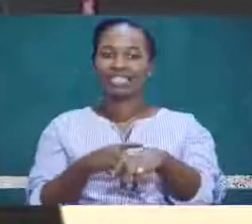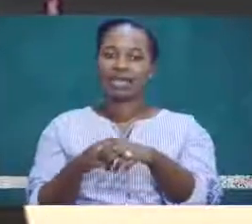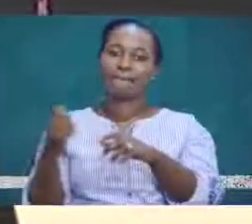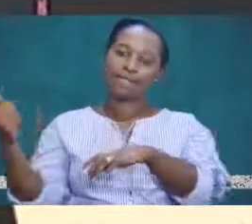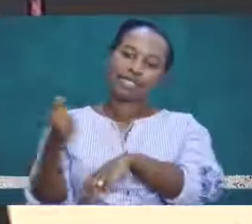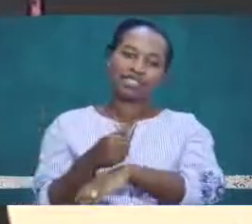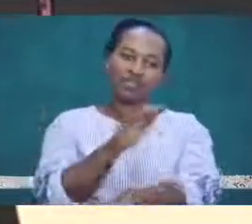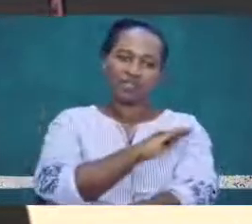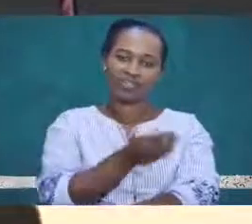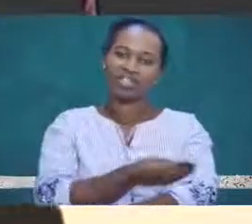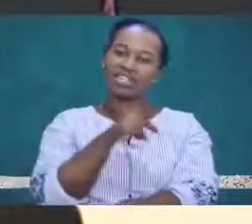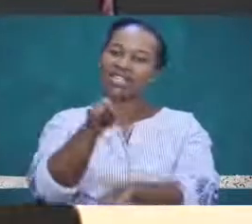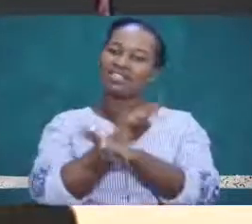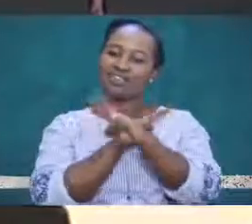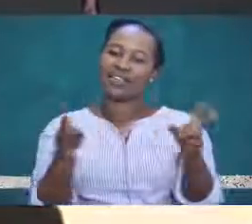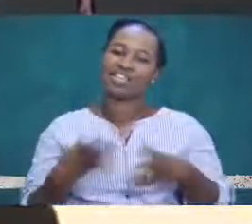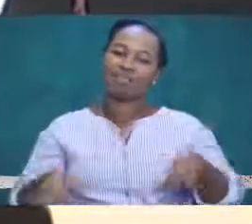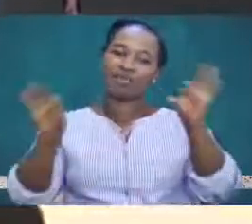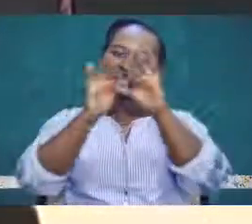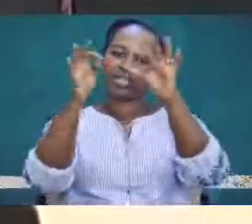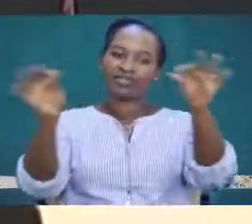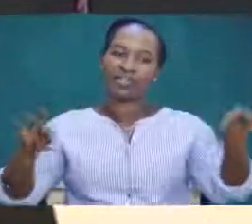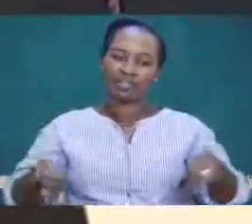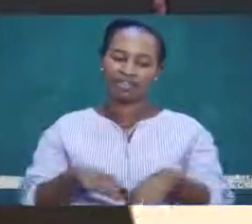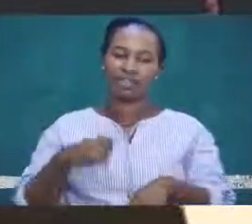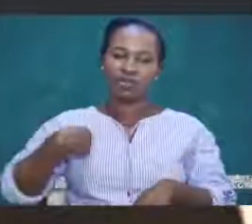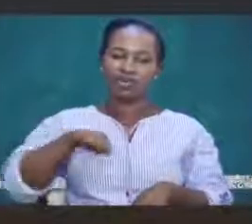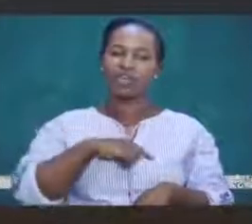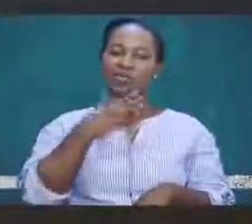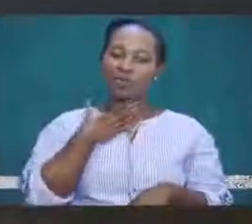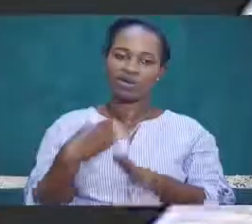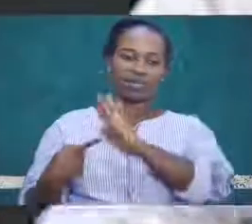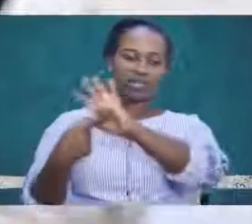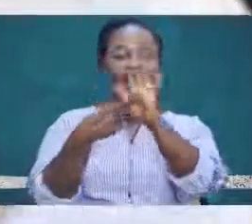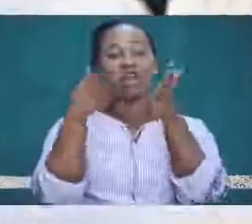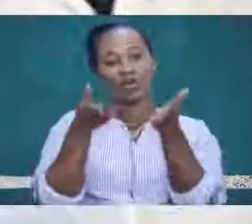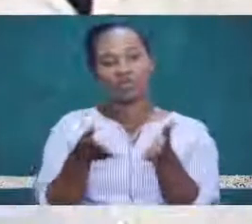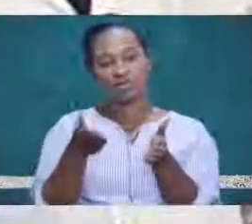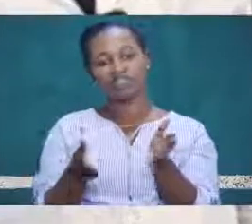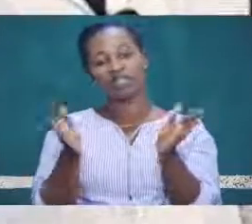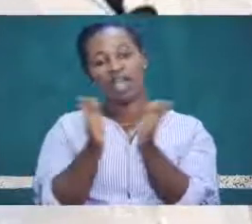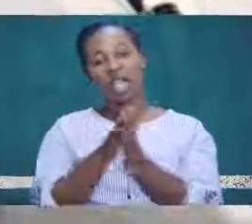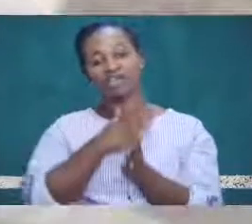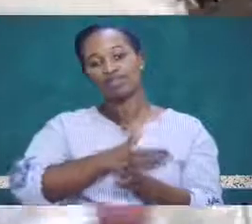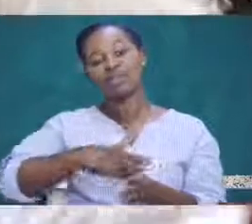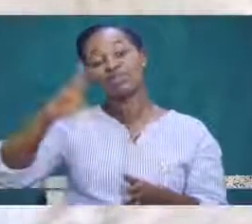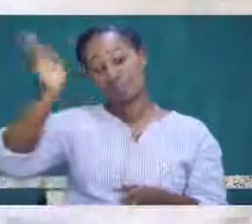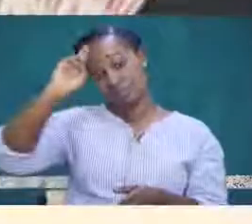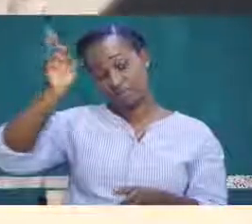that is a very important formula that we wanted to derive today. And so please remember